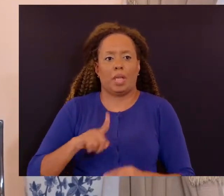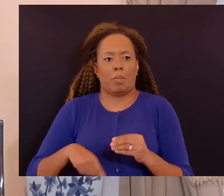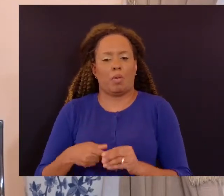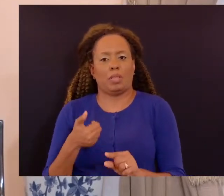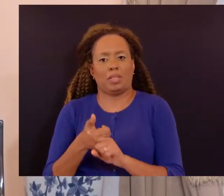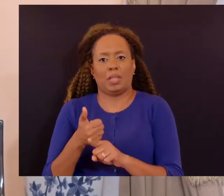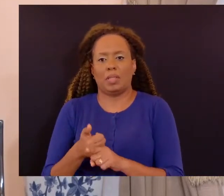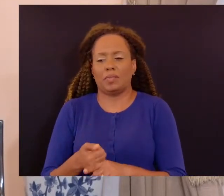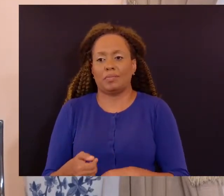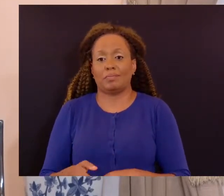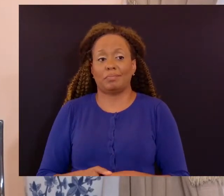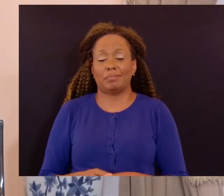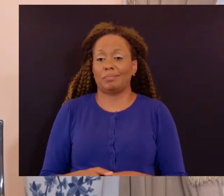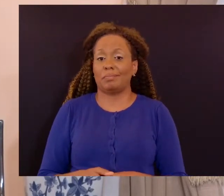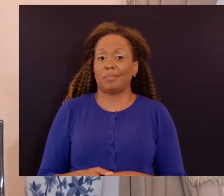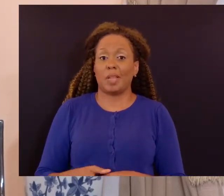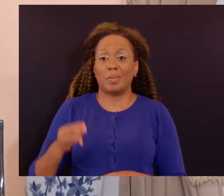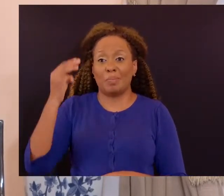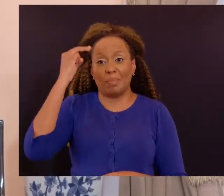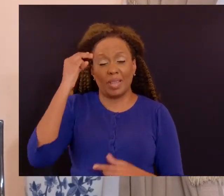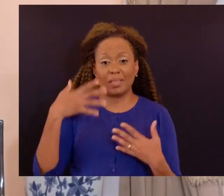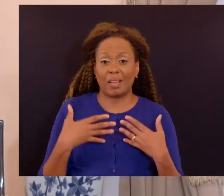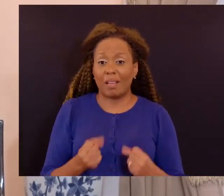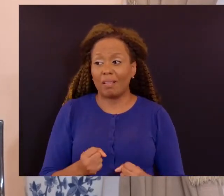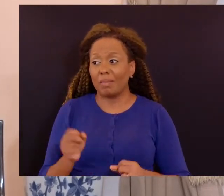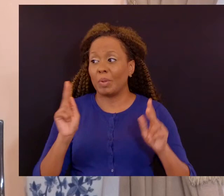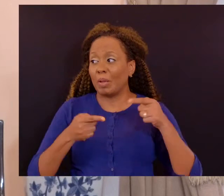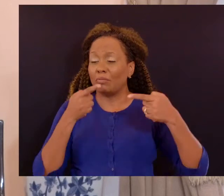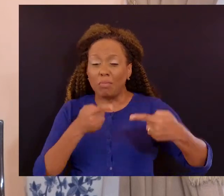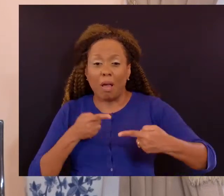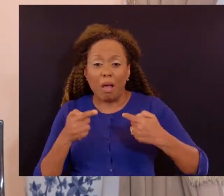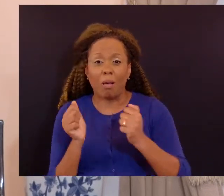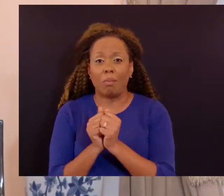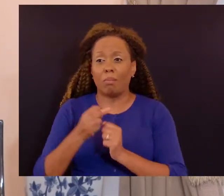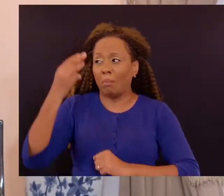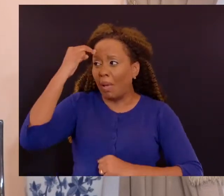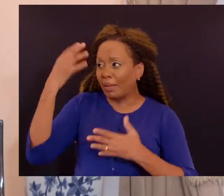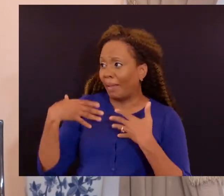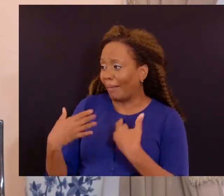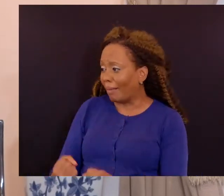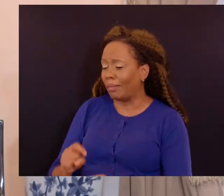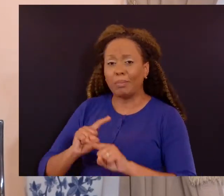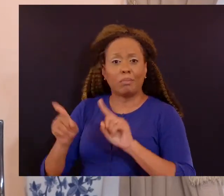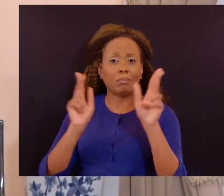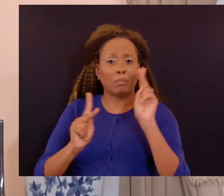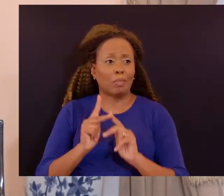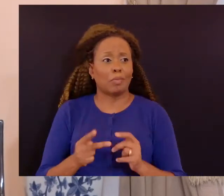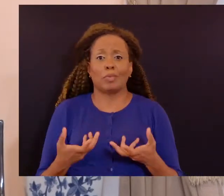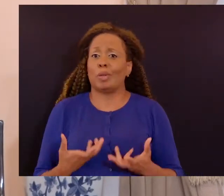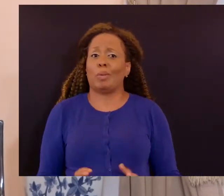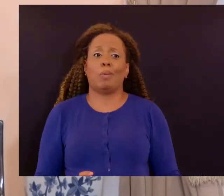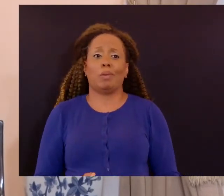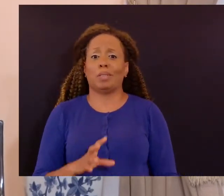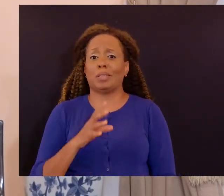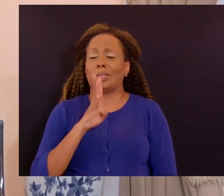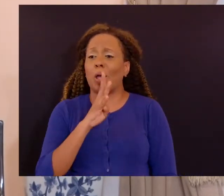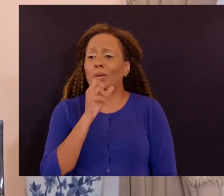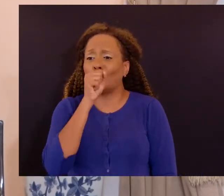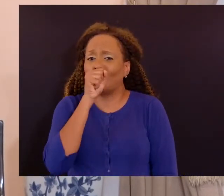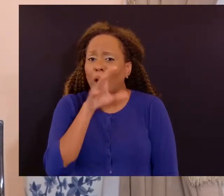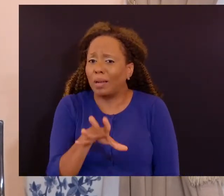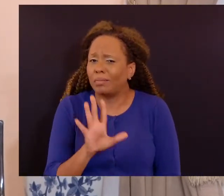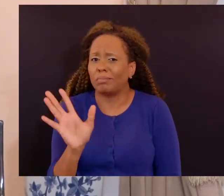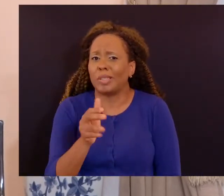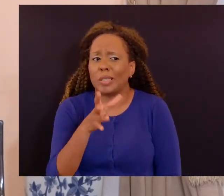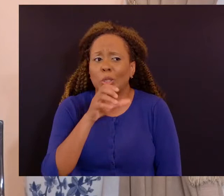people don't like to talk about. People struggle with with issues of anxiety and concerns, but they don't want to tell nobody how they're feeling, that